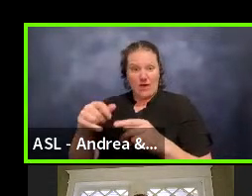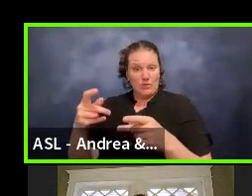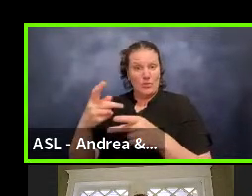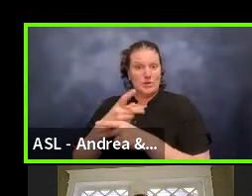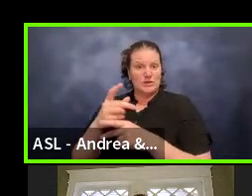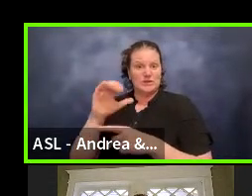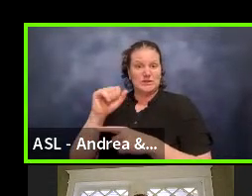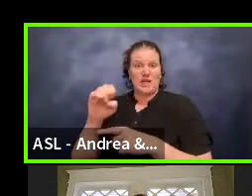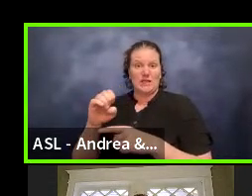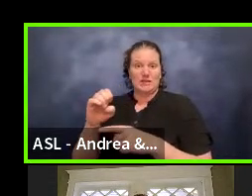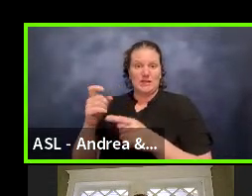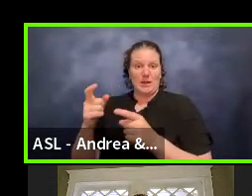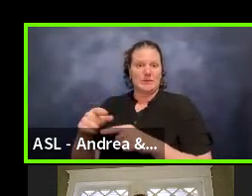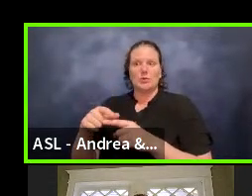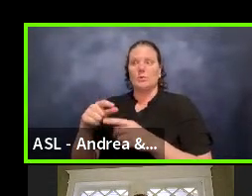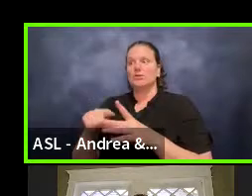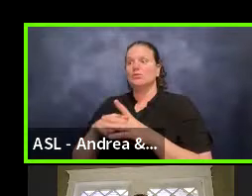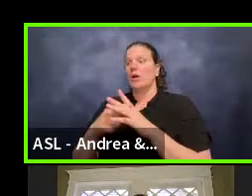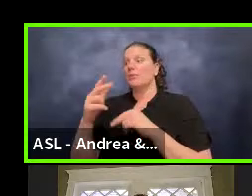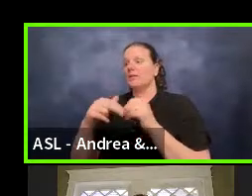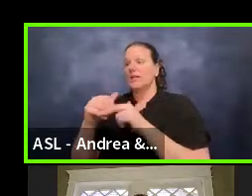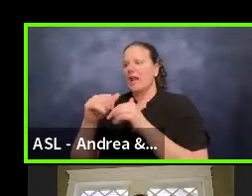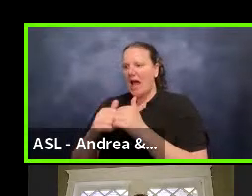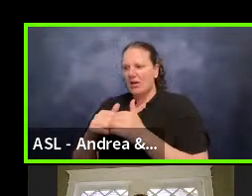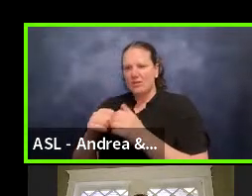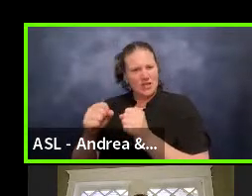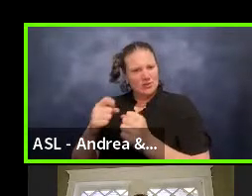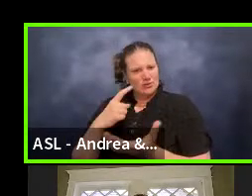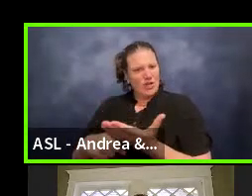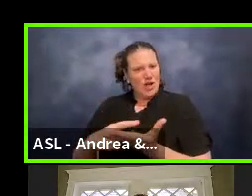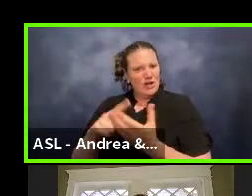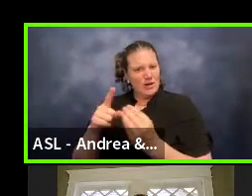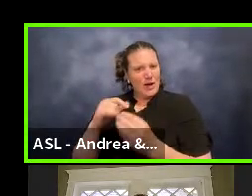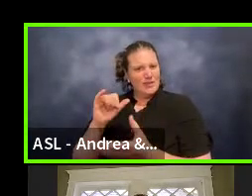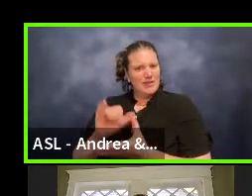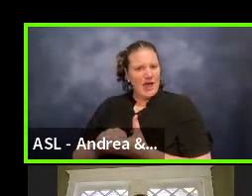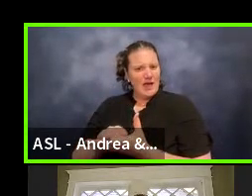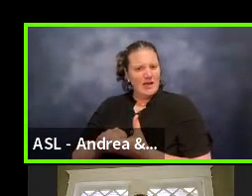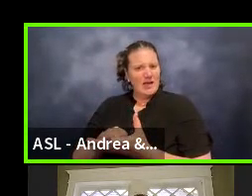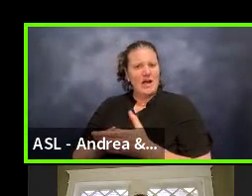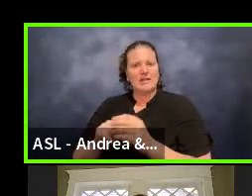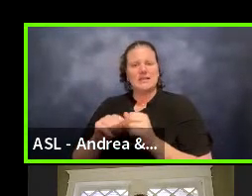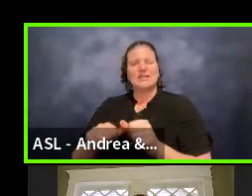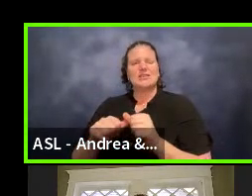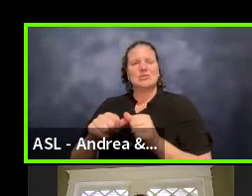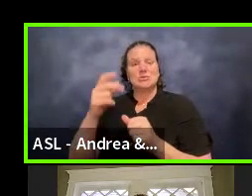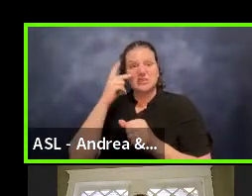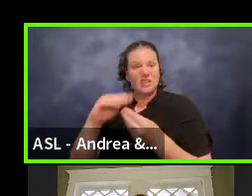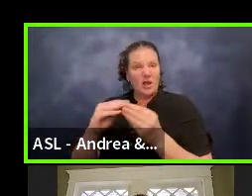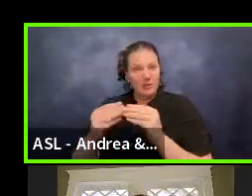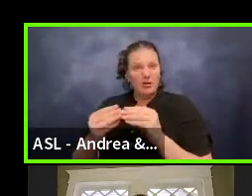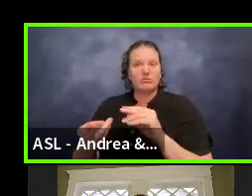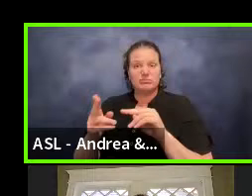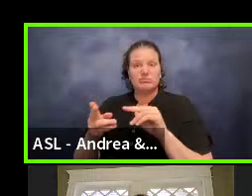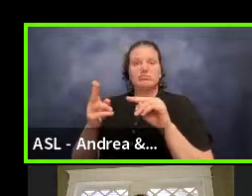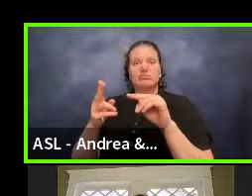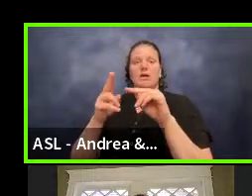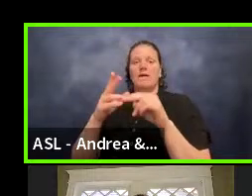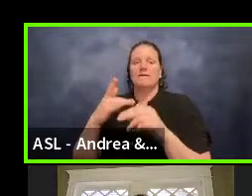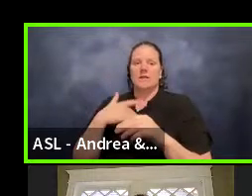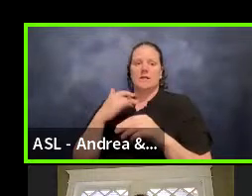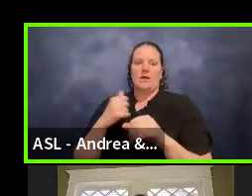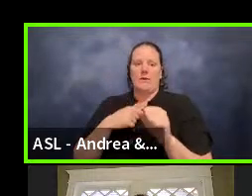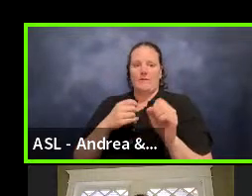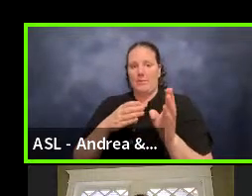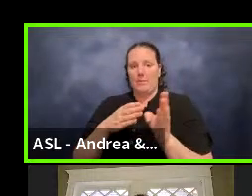we start building, it's got to get built. So how does it get paid for? Can you talk a little bit about that? Since I continue to see the number to get bigger, I feel like we got to have a plan